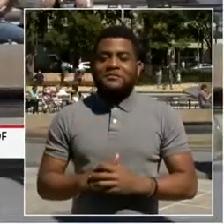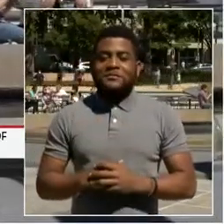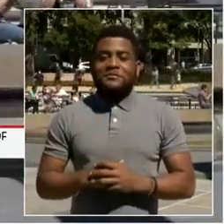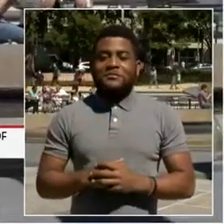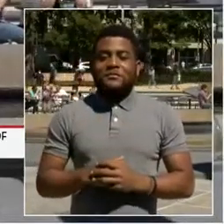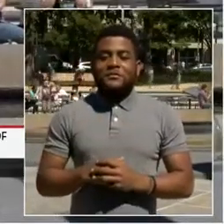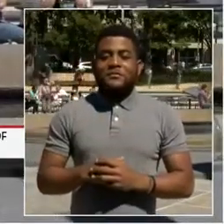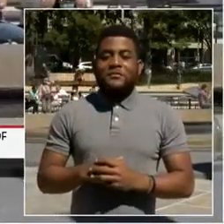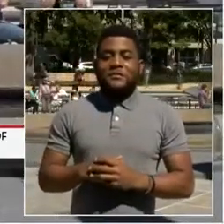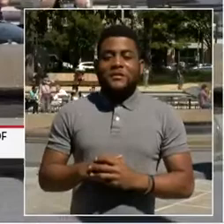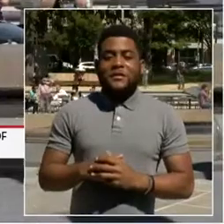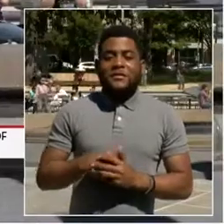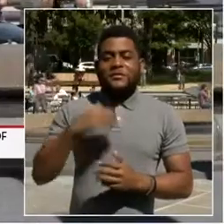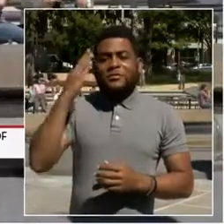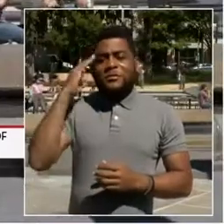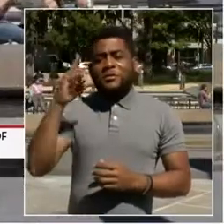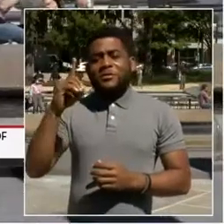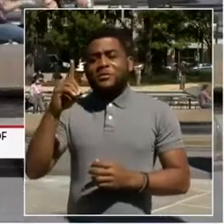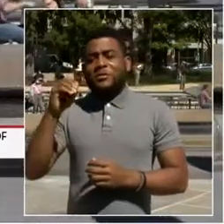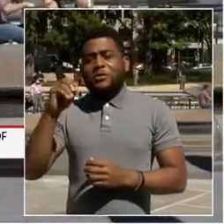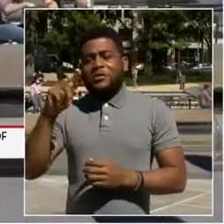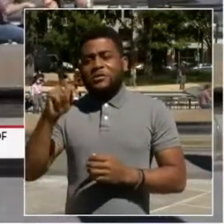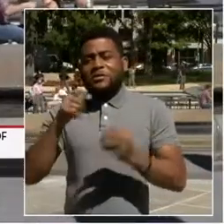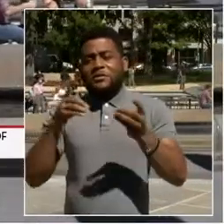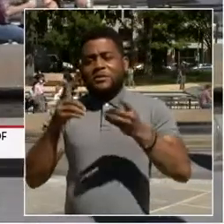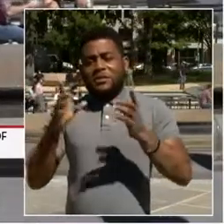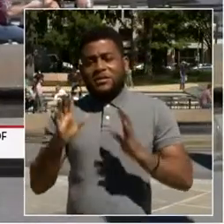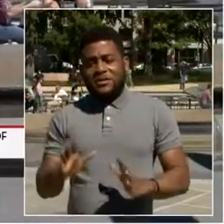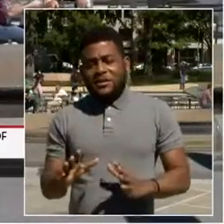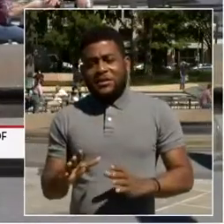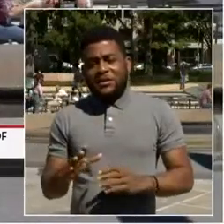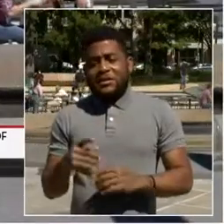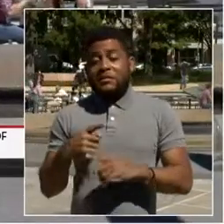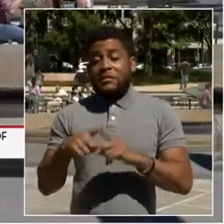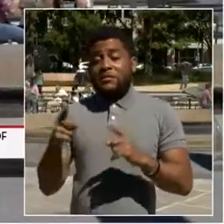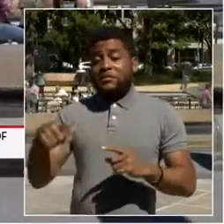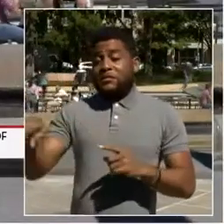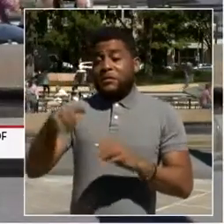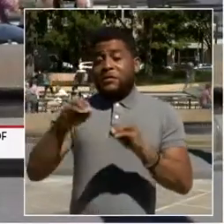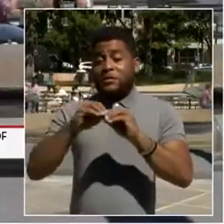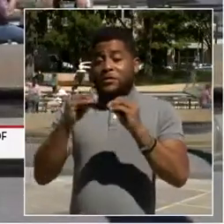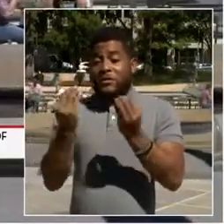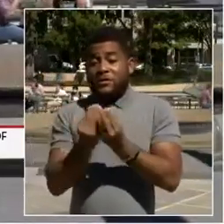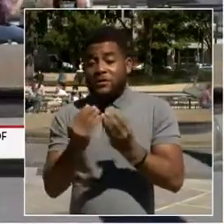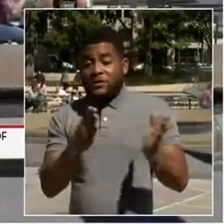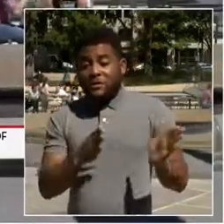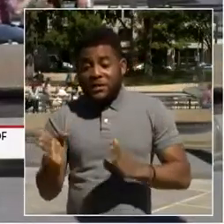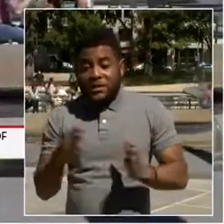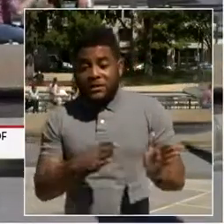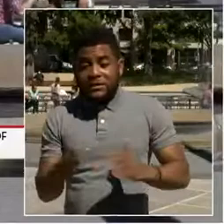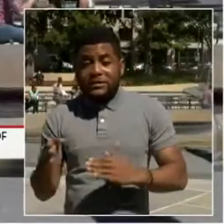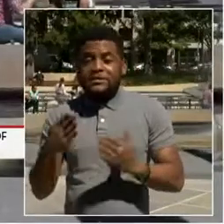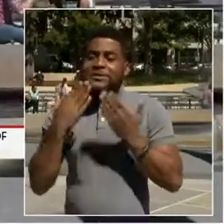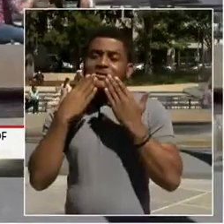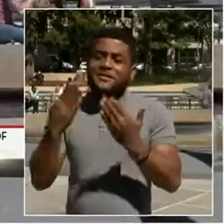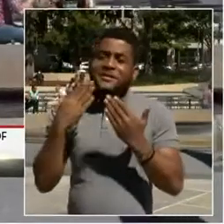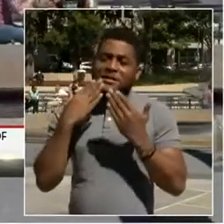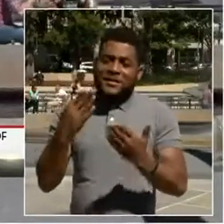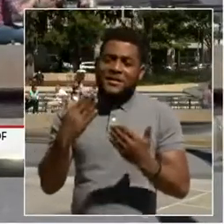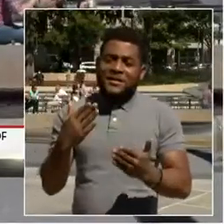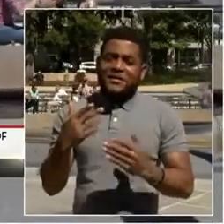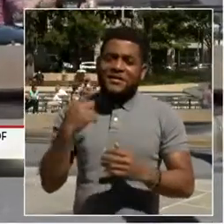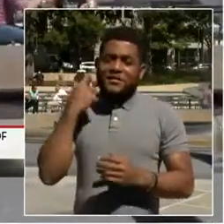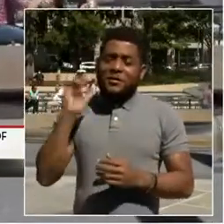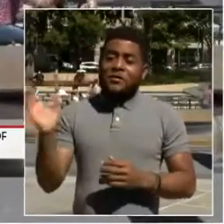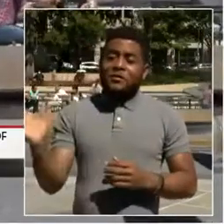director is here, but Everett moved a lot of mountains for this, and so did the Office of Planning. So thank you so much, agency heads and your staff, for all